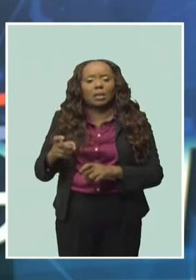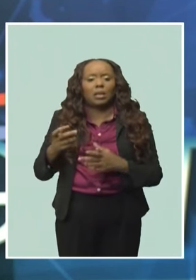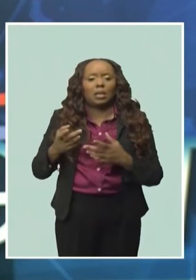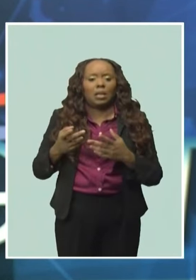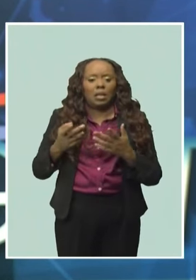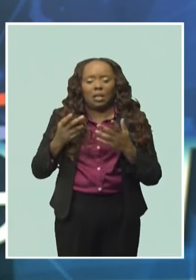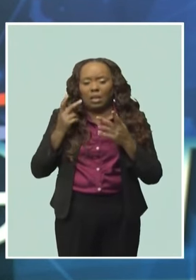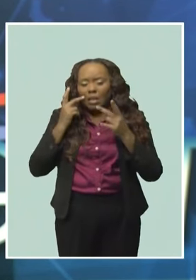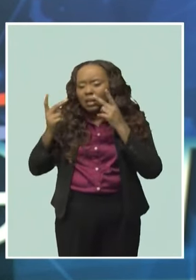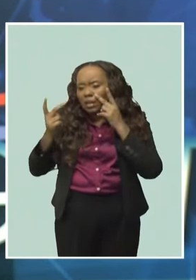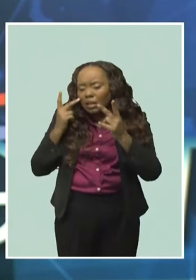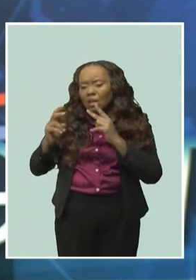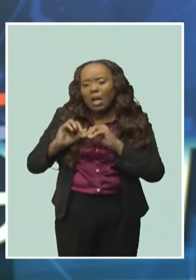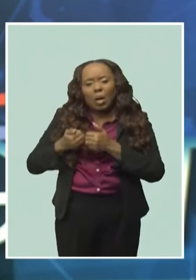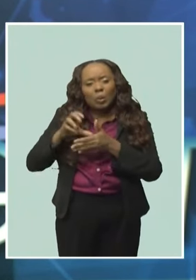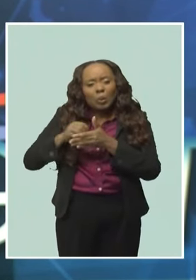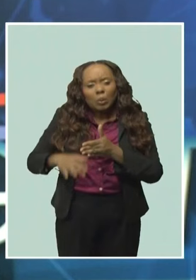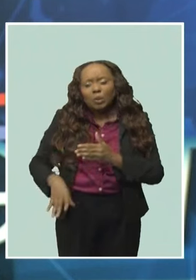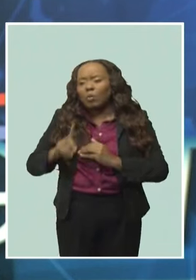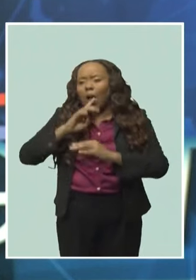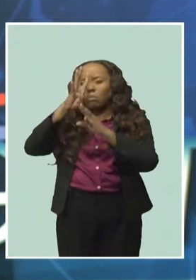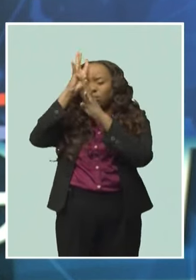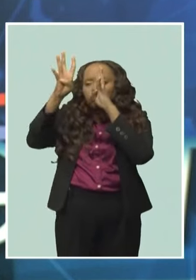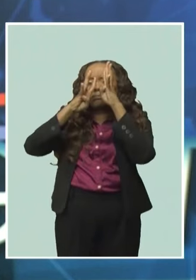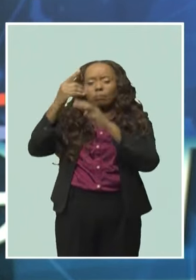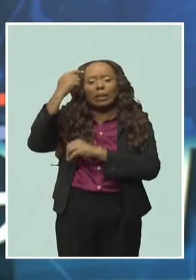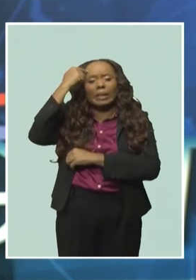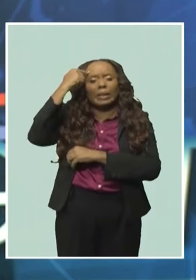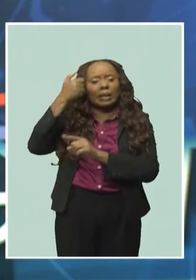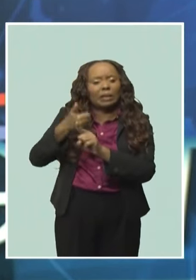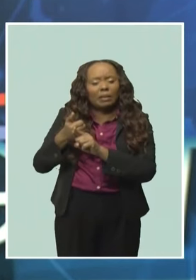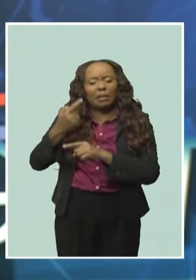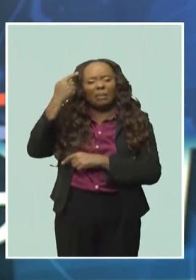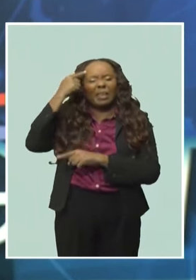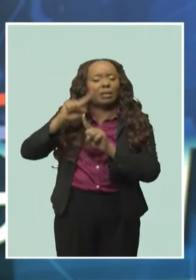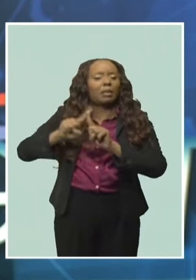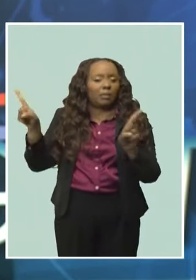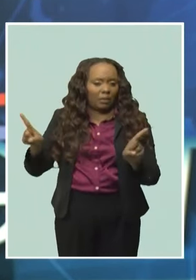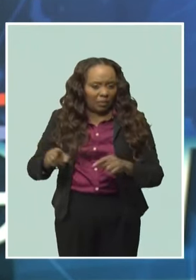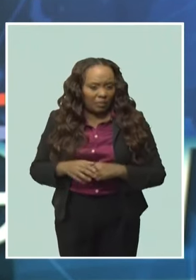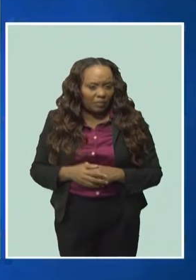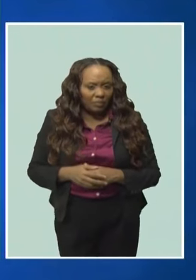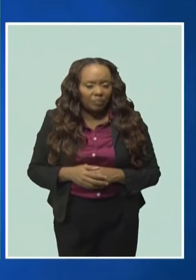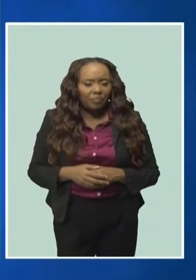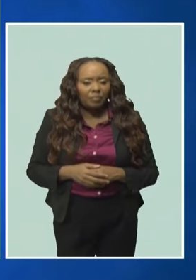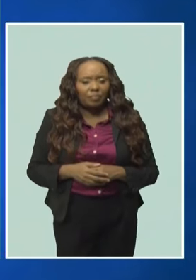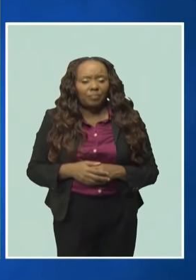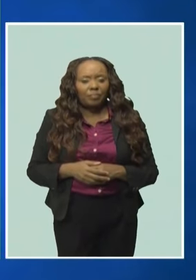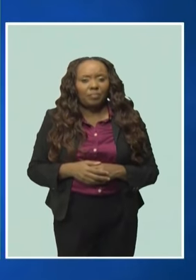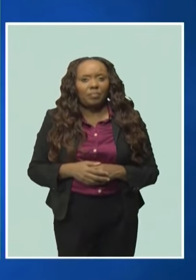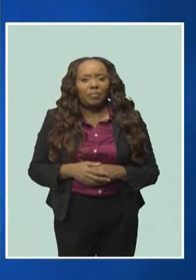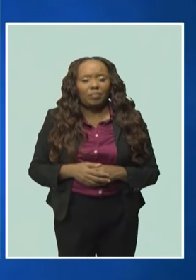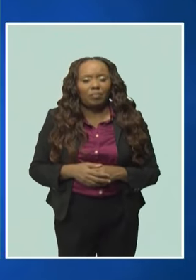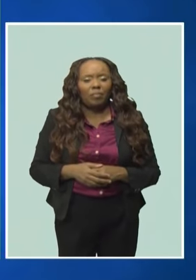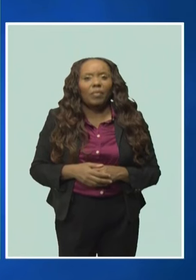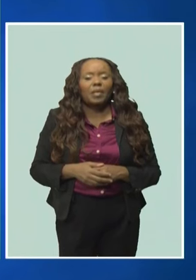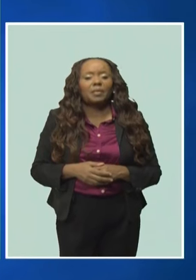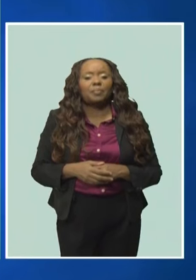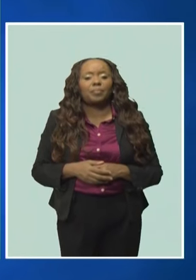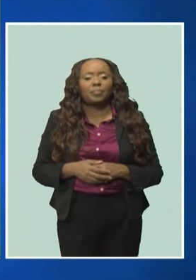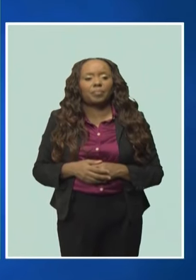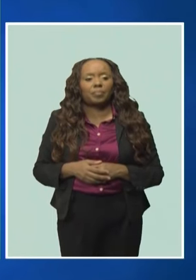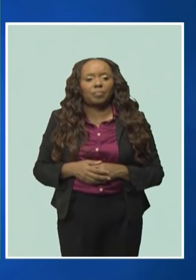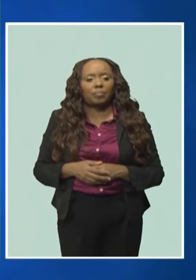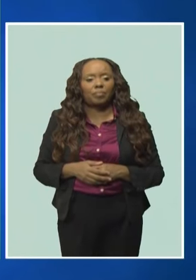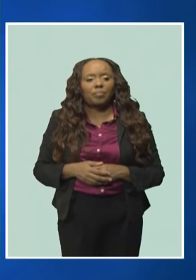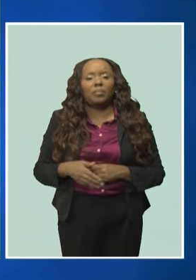built into schools to allow students to innovate and think differently. I also think that the way that we have framed